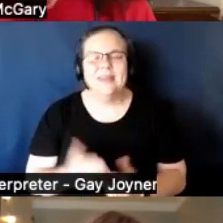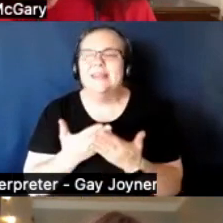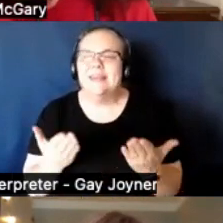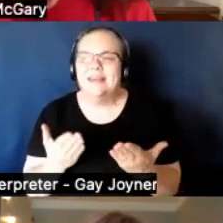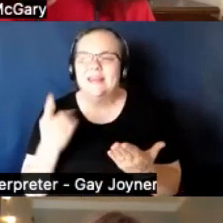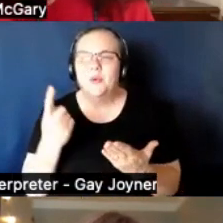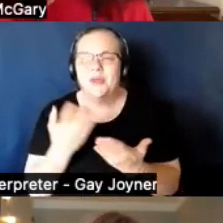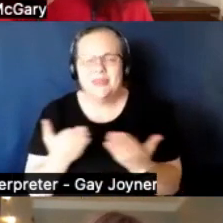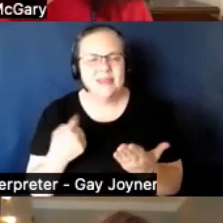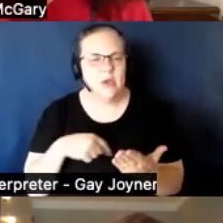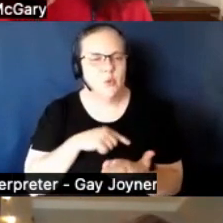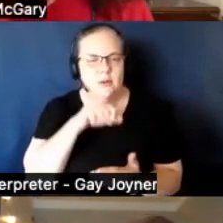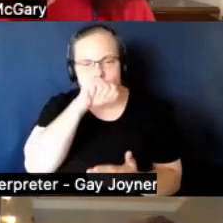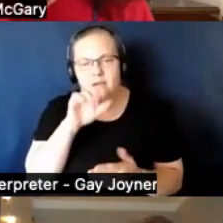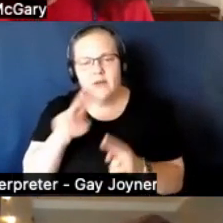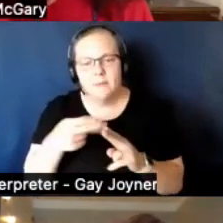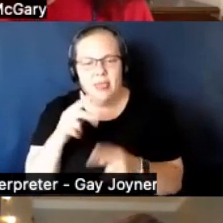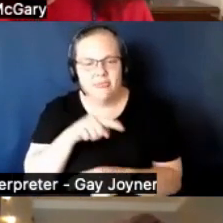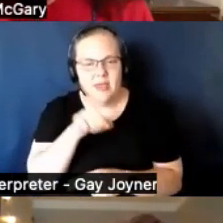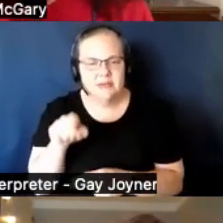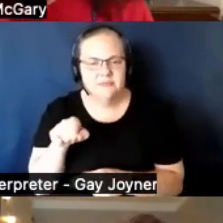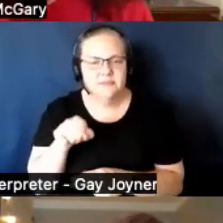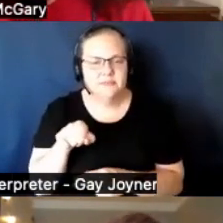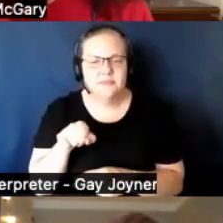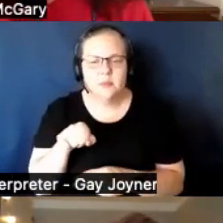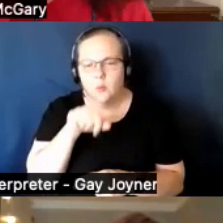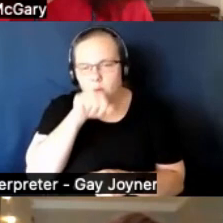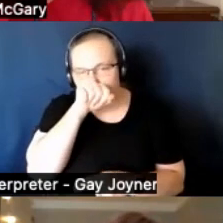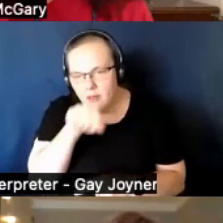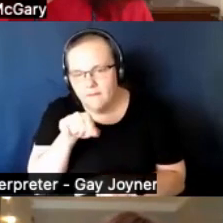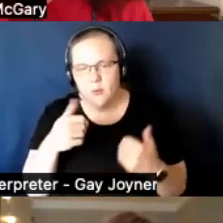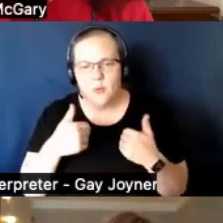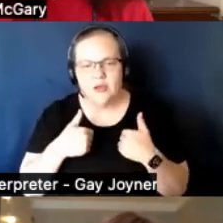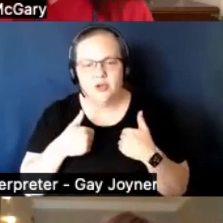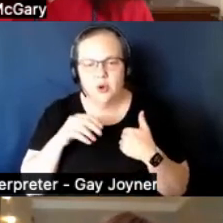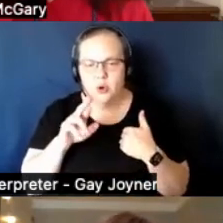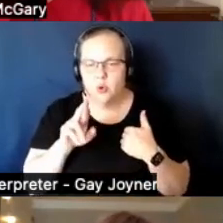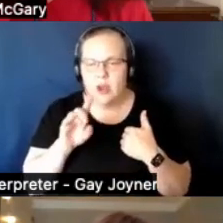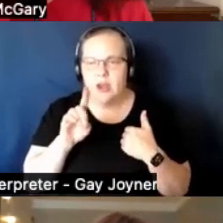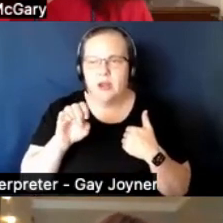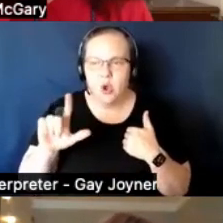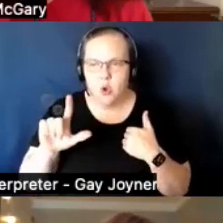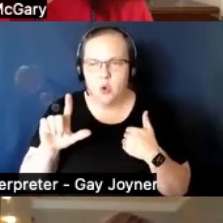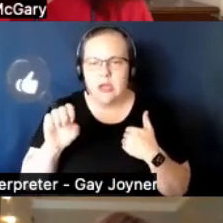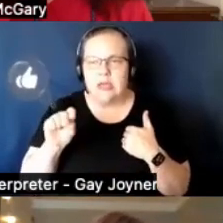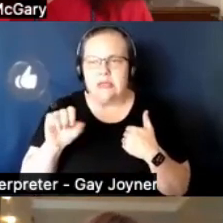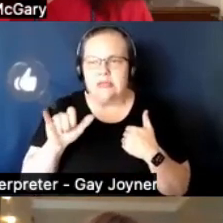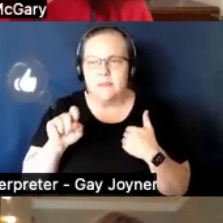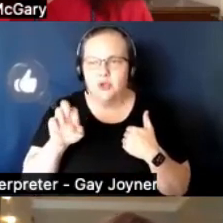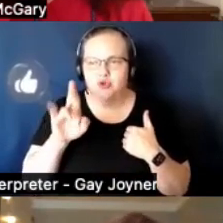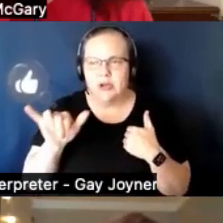of the things that we liked about this, we like the comfort, what's going on. You've got what's called radial symmetry. She started it